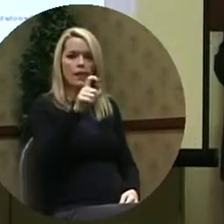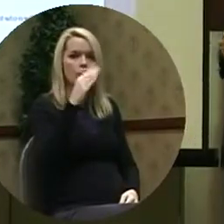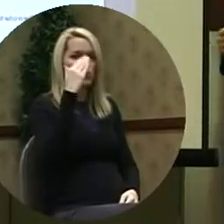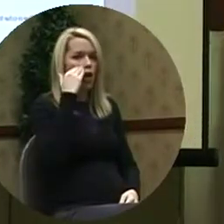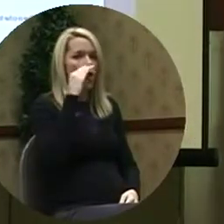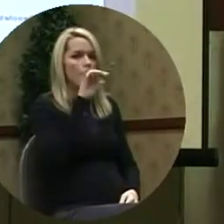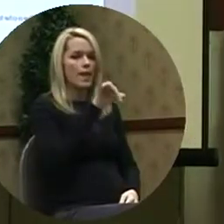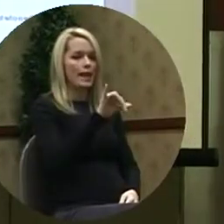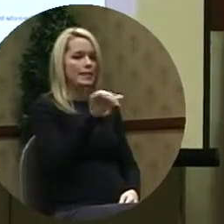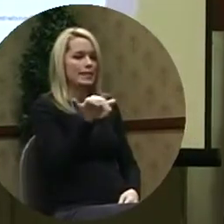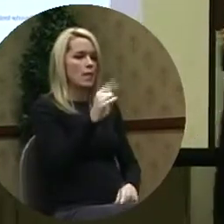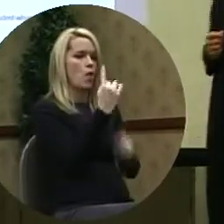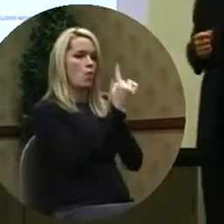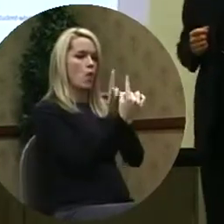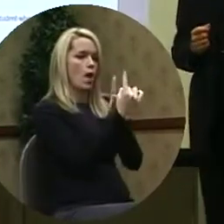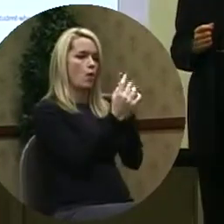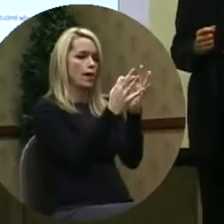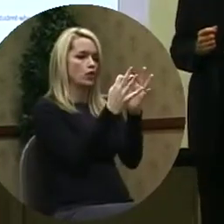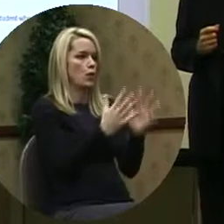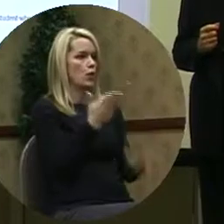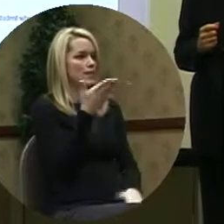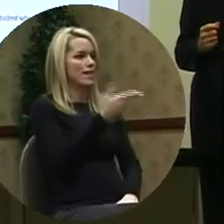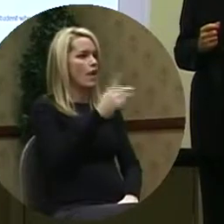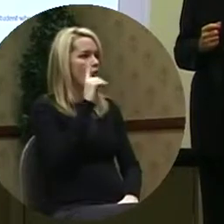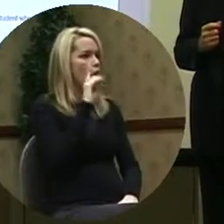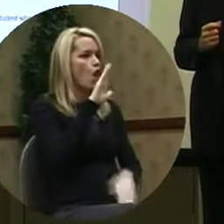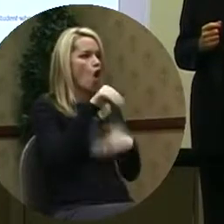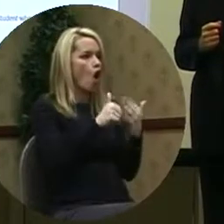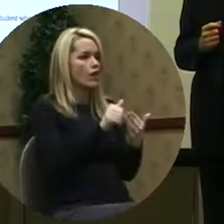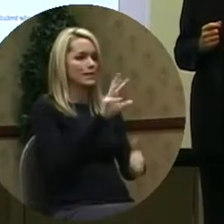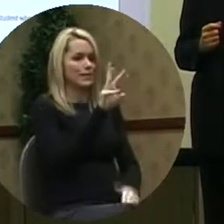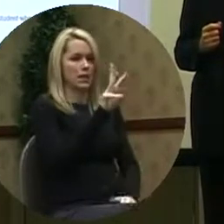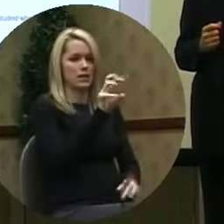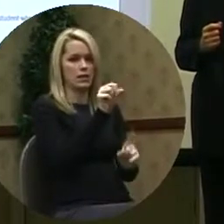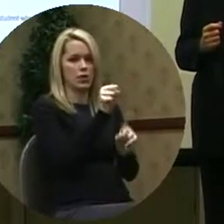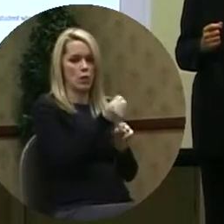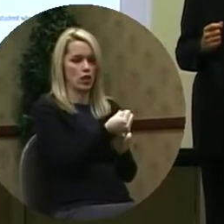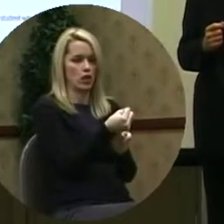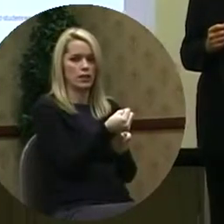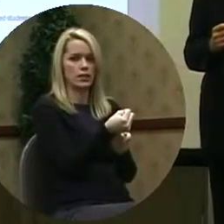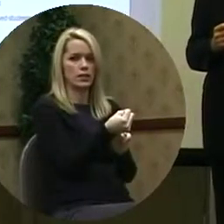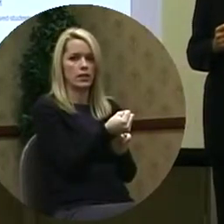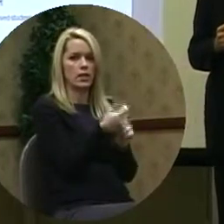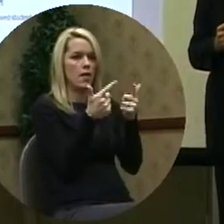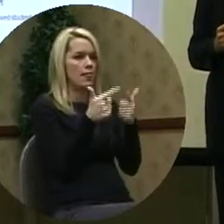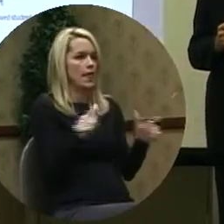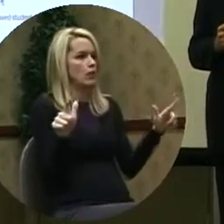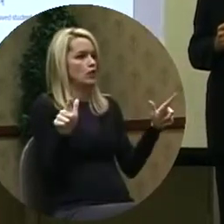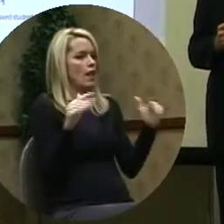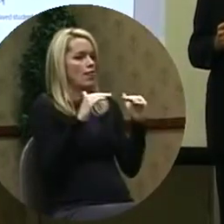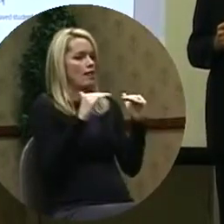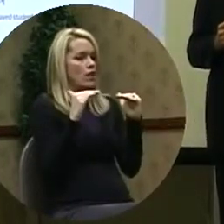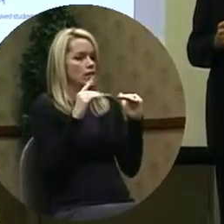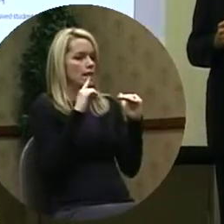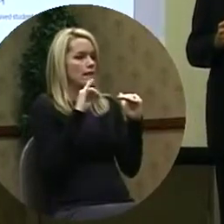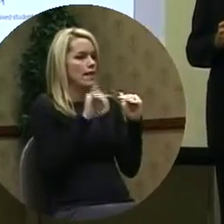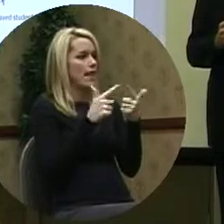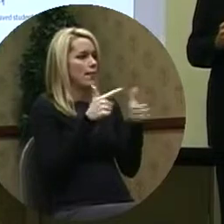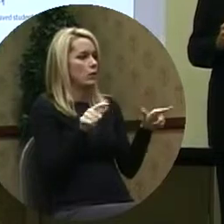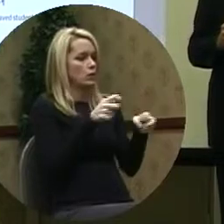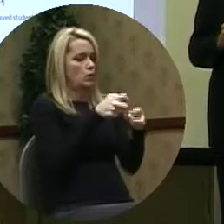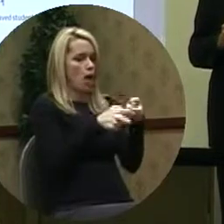interpreter was there on all 6 occasions, if their attention was diverted just because of the language levels, if they're saying language is a problem